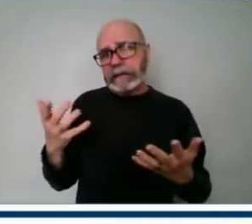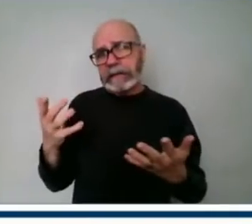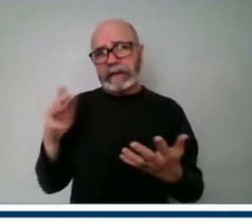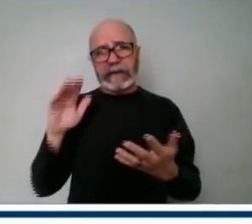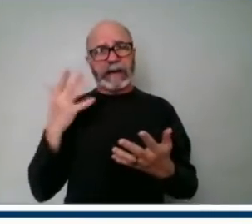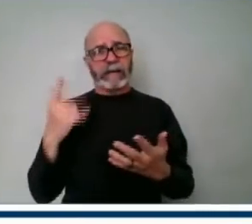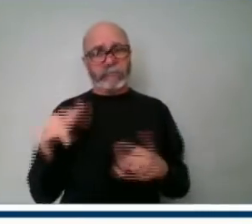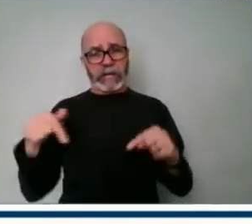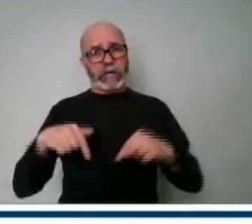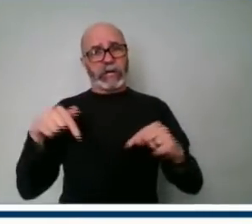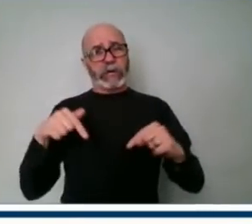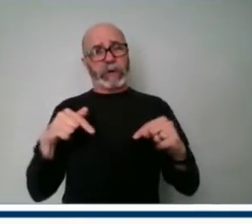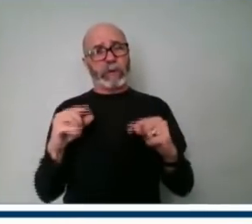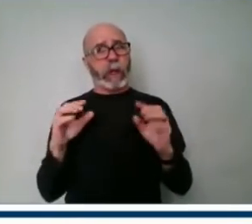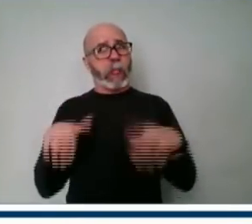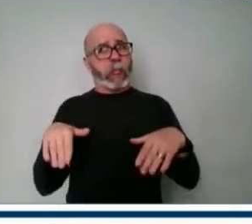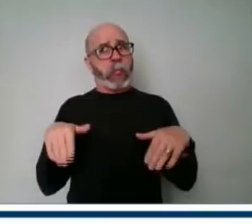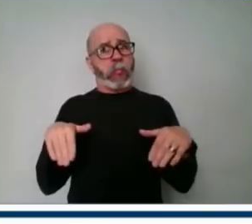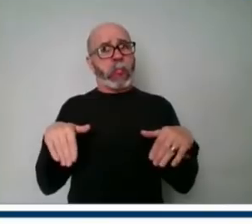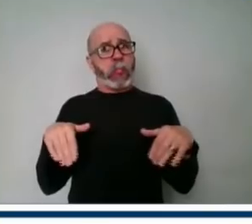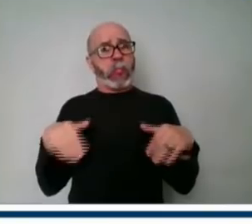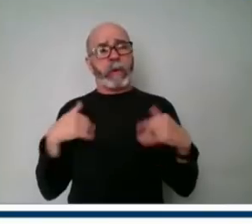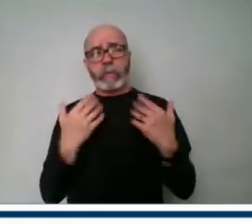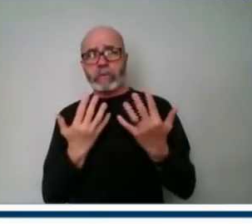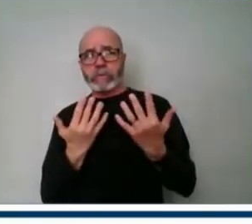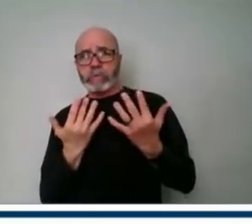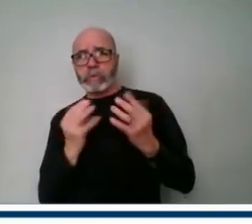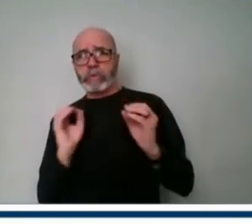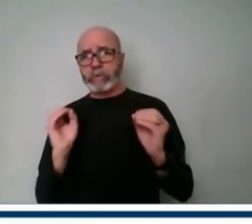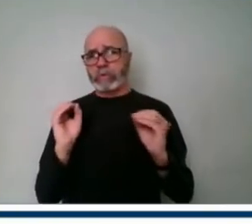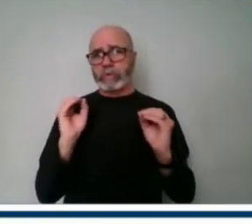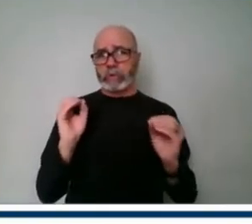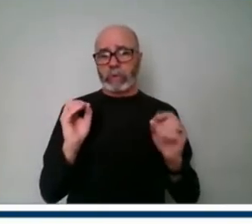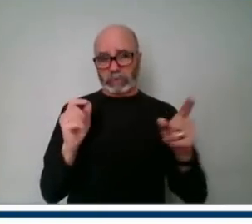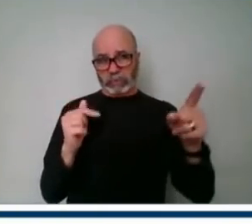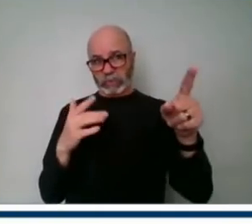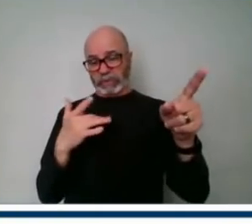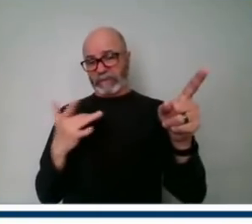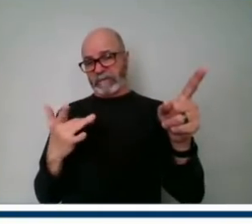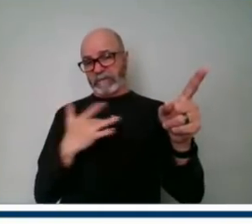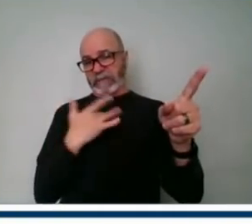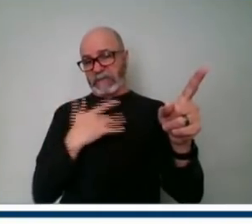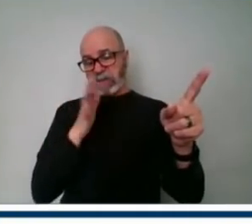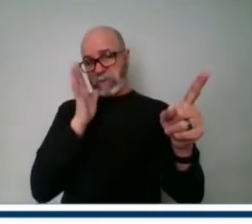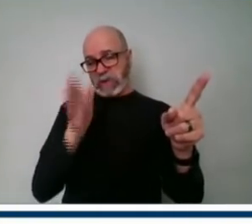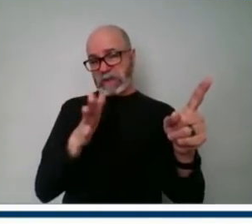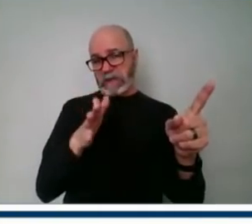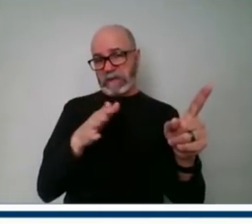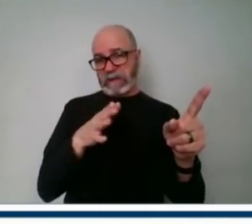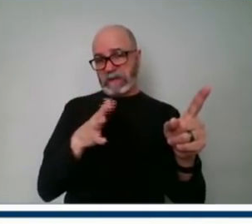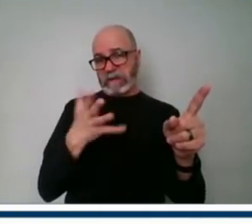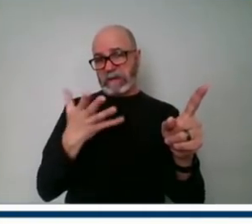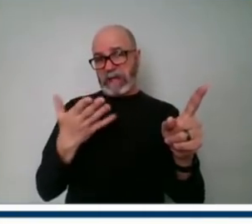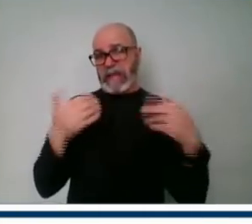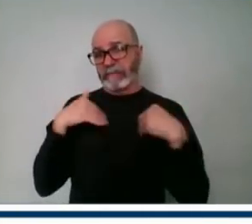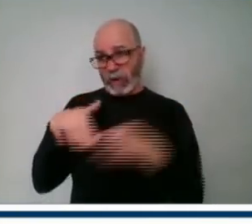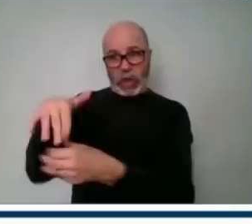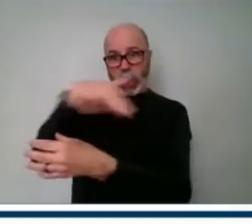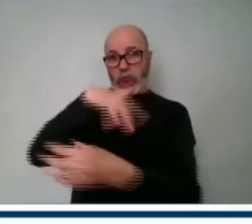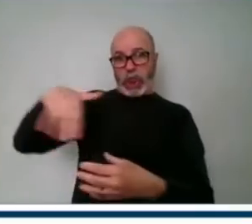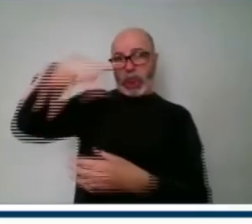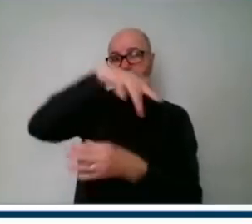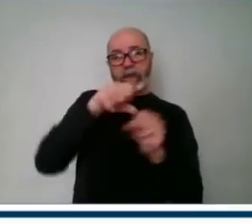much of a concern is it, and is it a mystery to you that we've not seen more variants in the Atlantic region and in Nova Scotia in